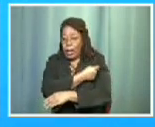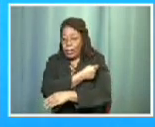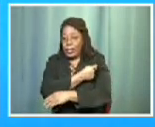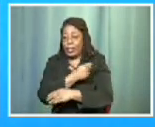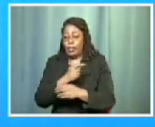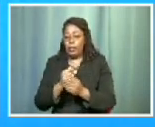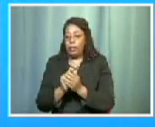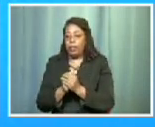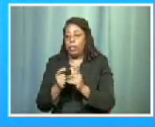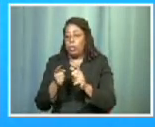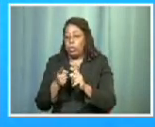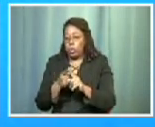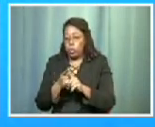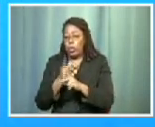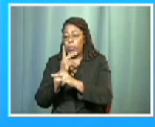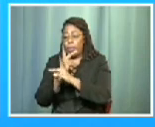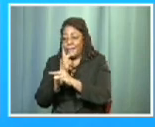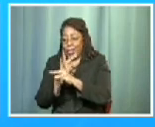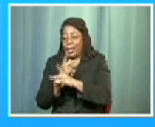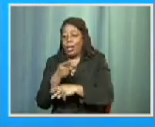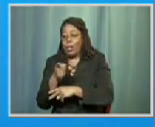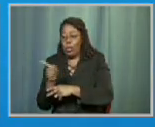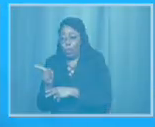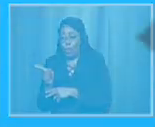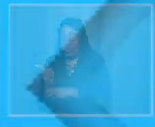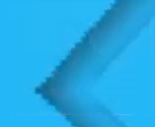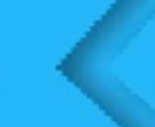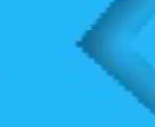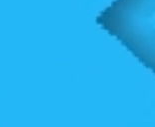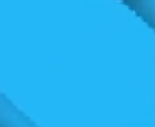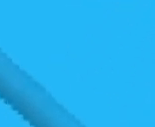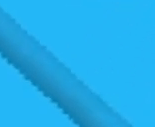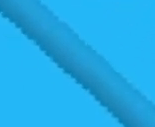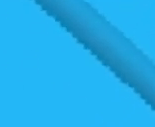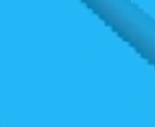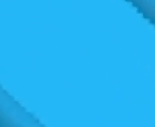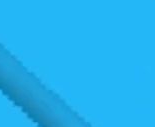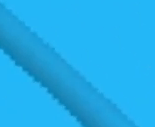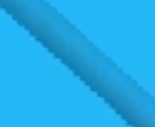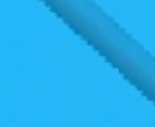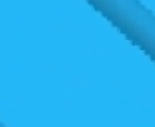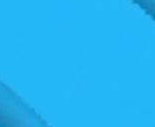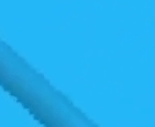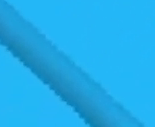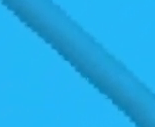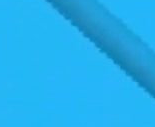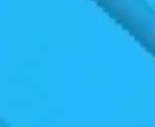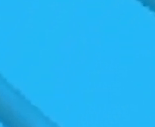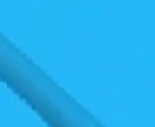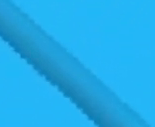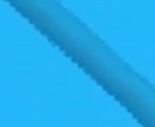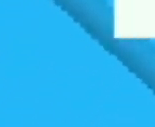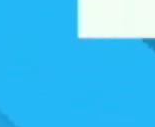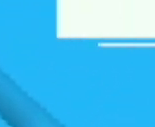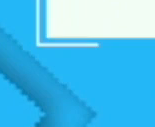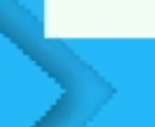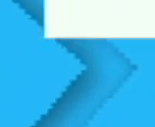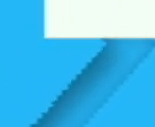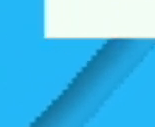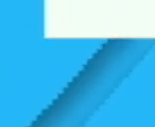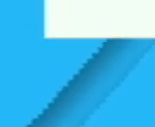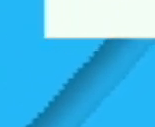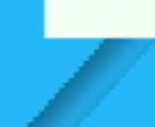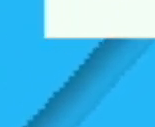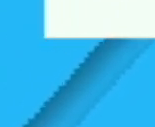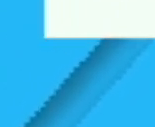and to protect those most vulnerable through the booster. If you missed anything, we've got you covered. Subscribe to our ZNS Network